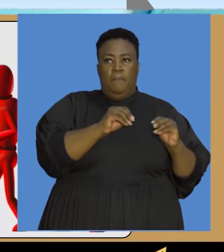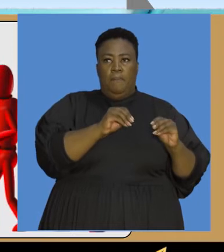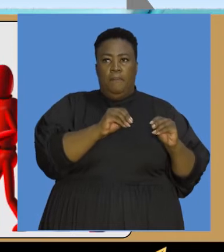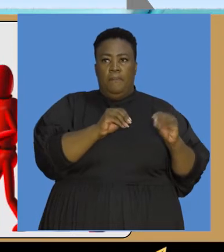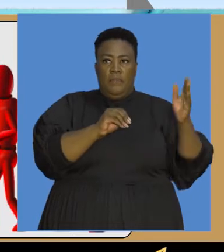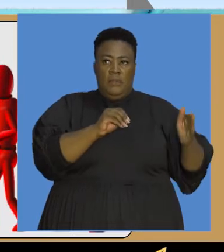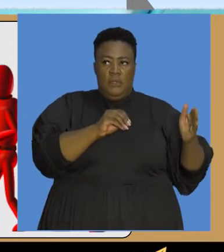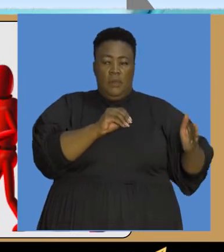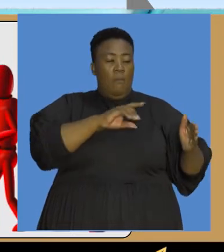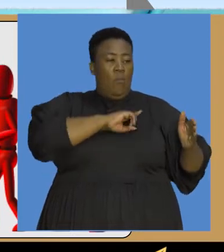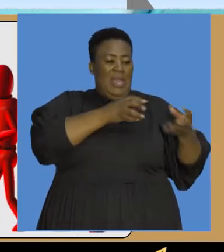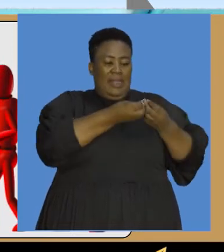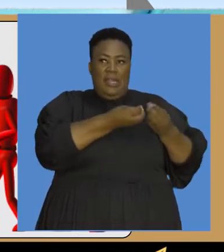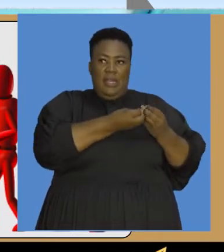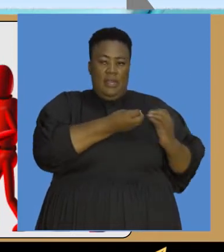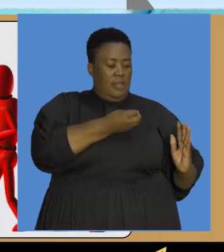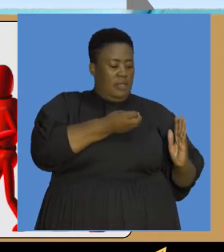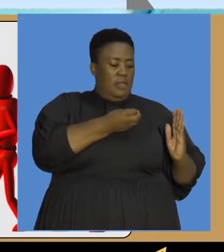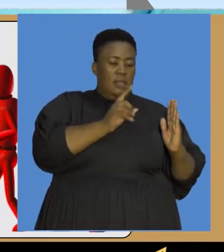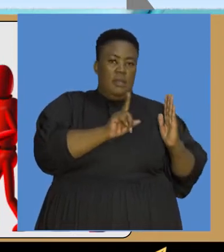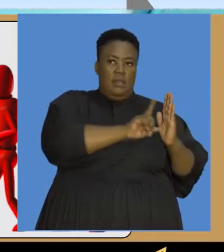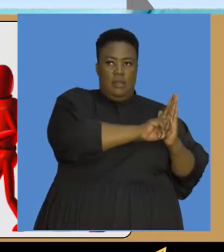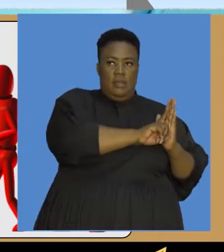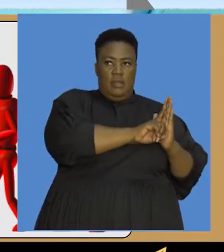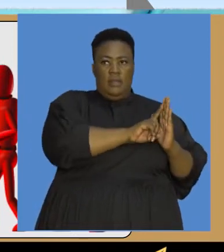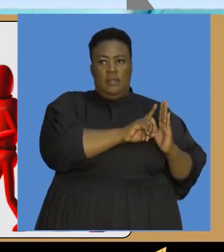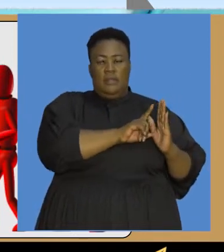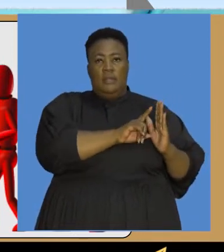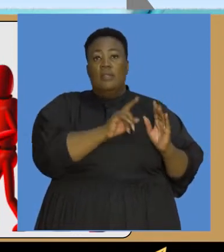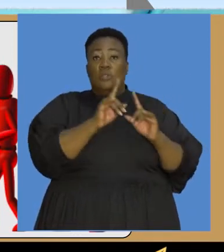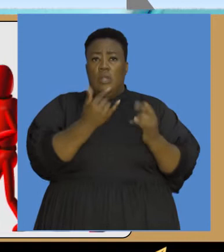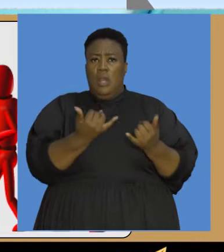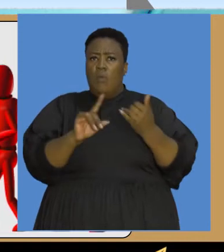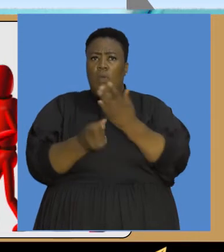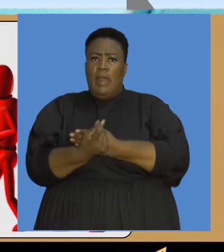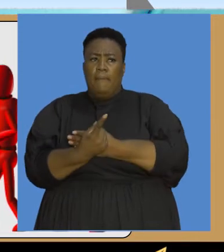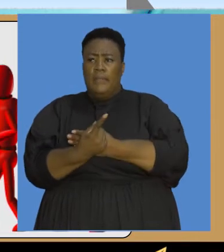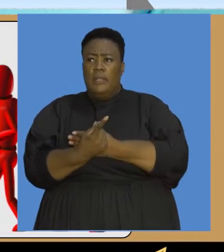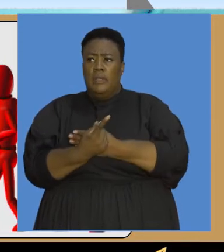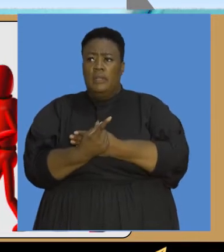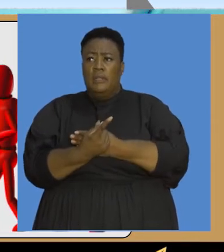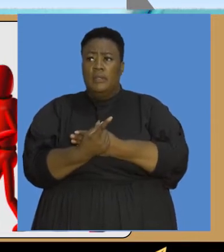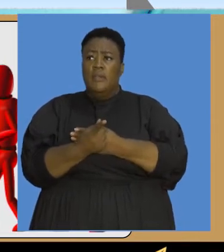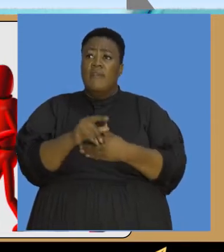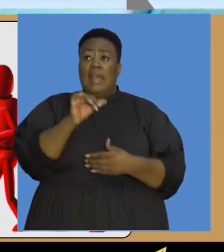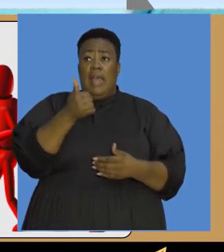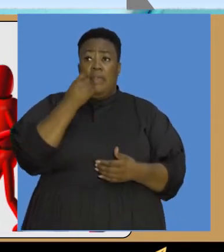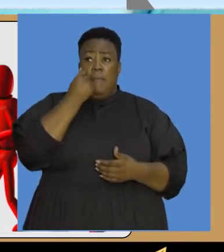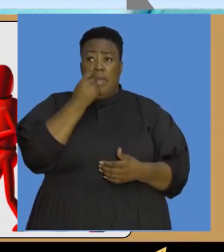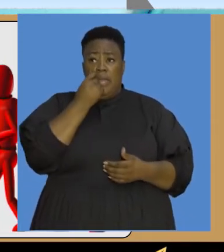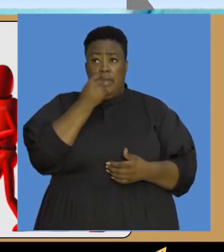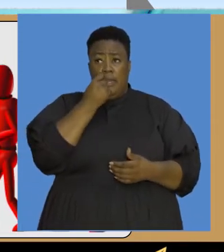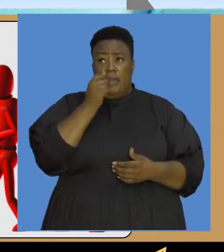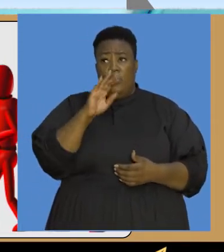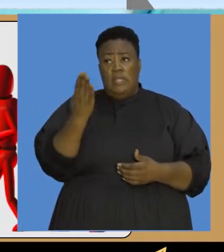the side because there's a little thingy on the side that stops him. What happens now if I put another man on